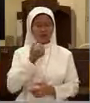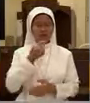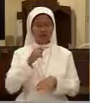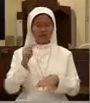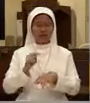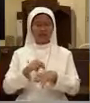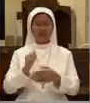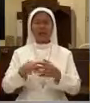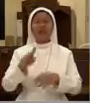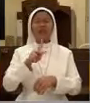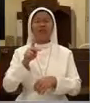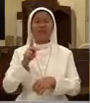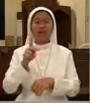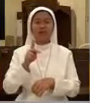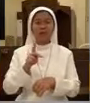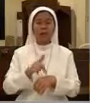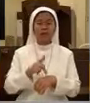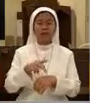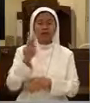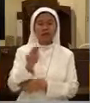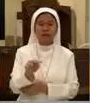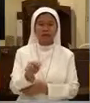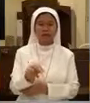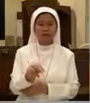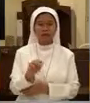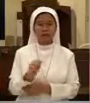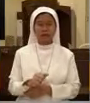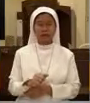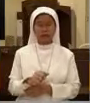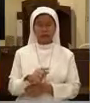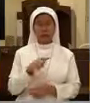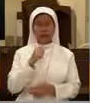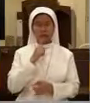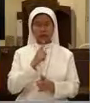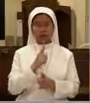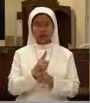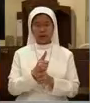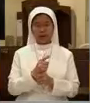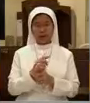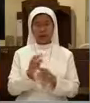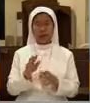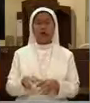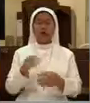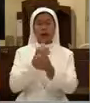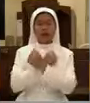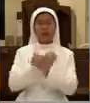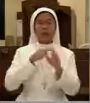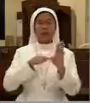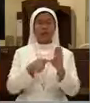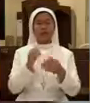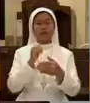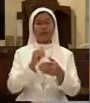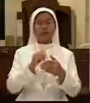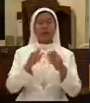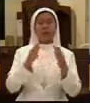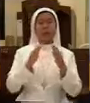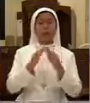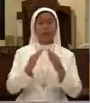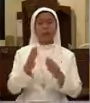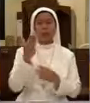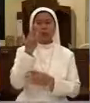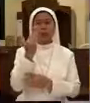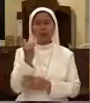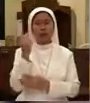ba? Sabi, charity begins at home. Eh, why will we think of